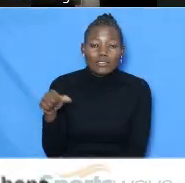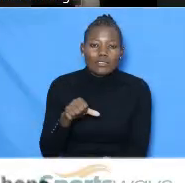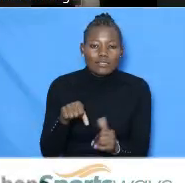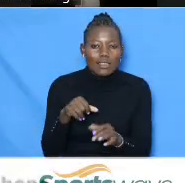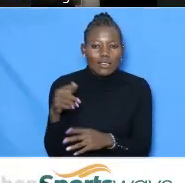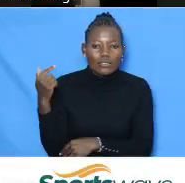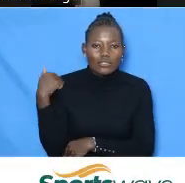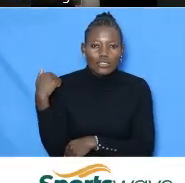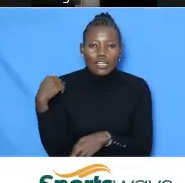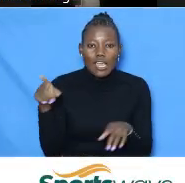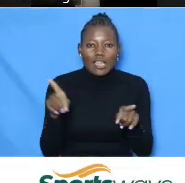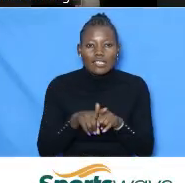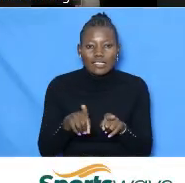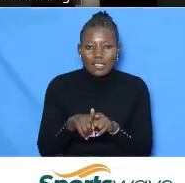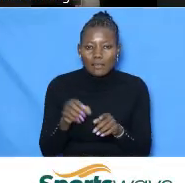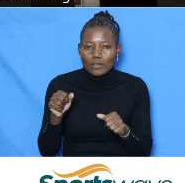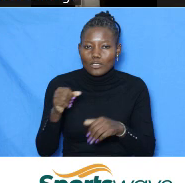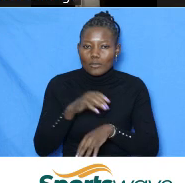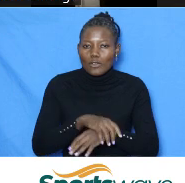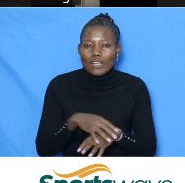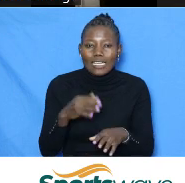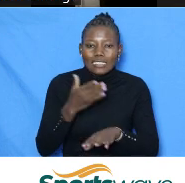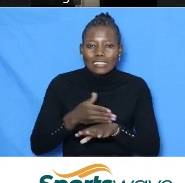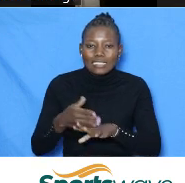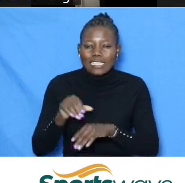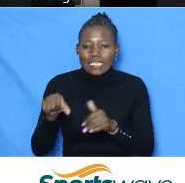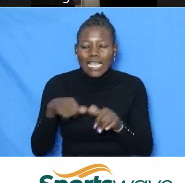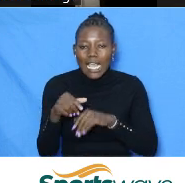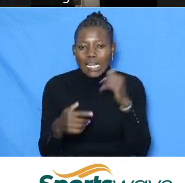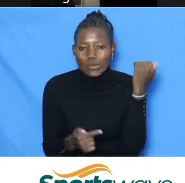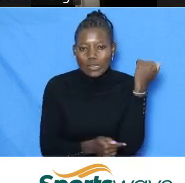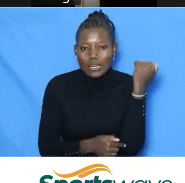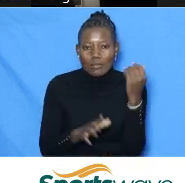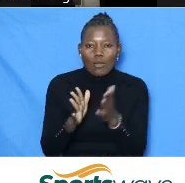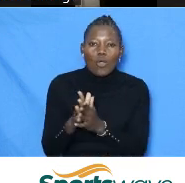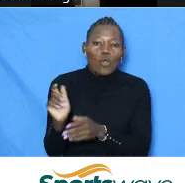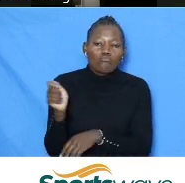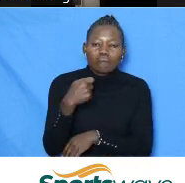You can get injuries around the elbow. You have a tennis elbow, golfer's elbow.